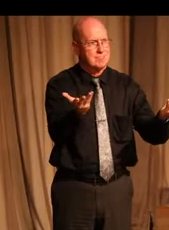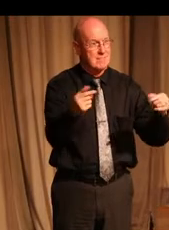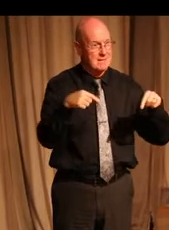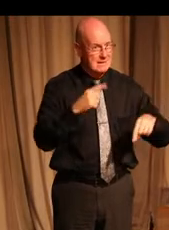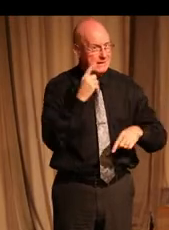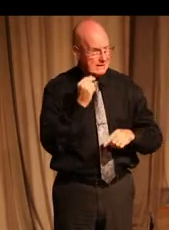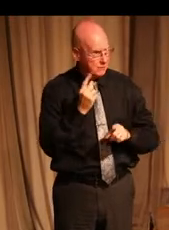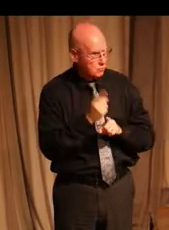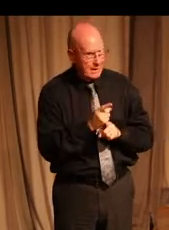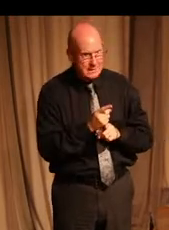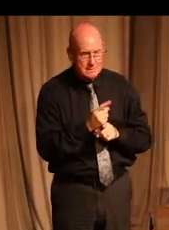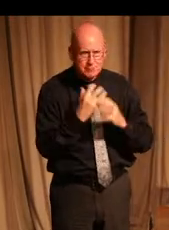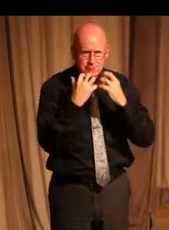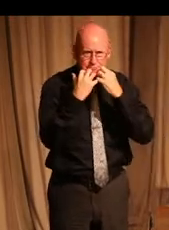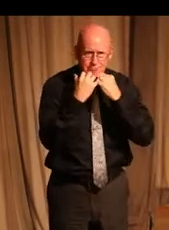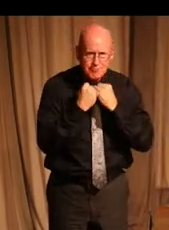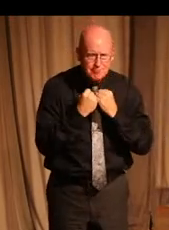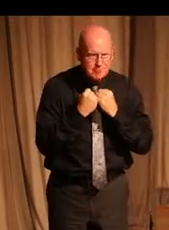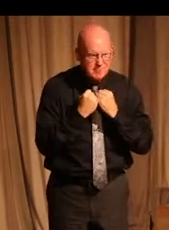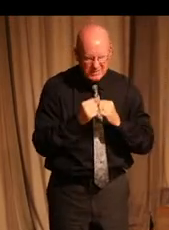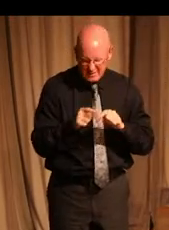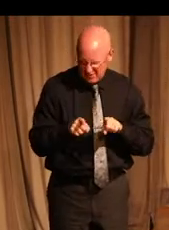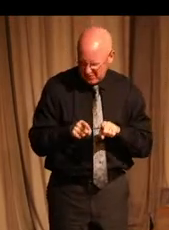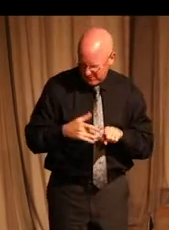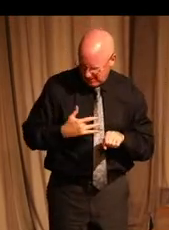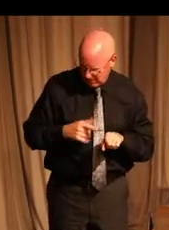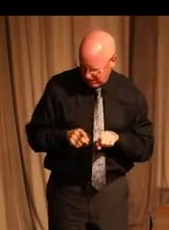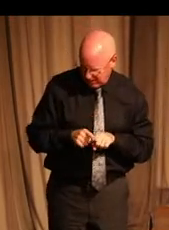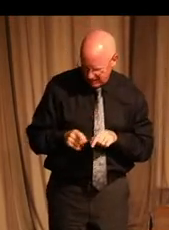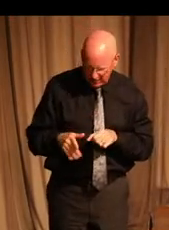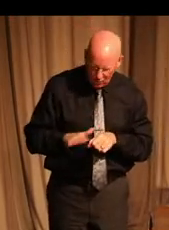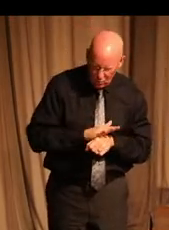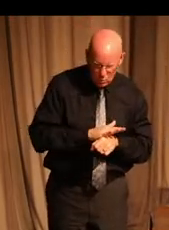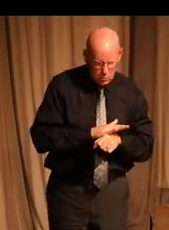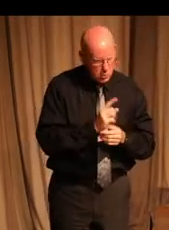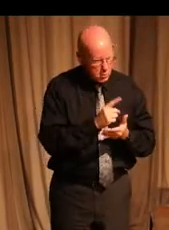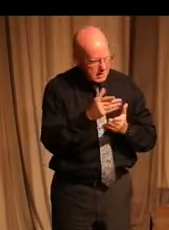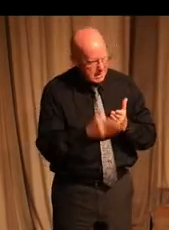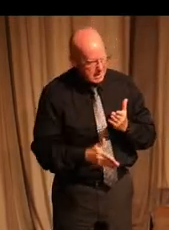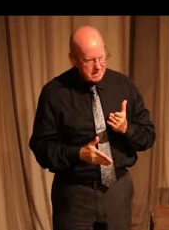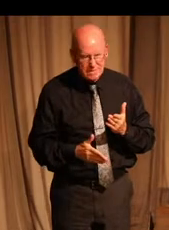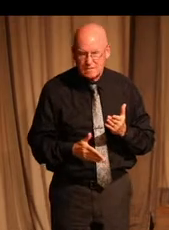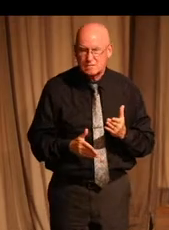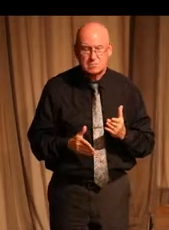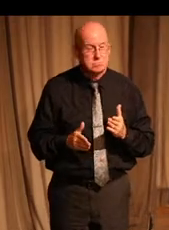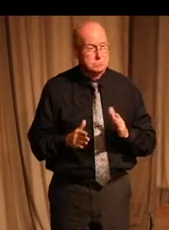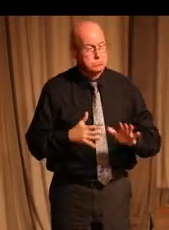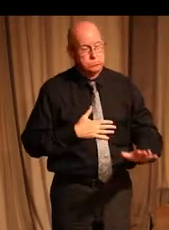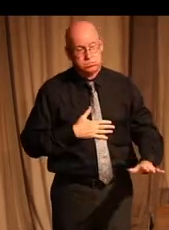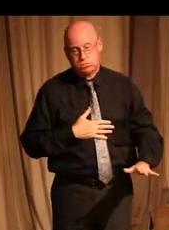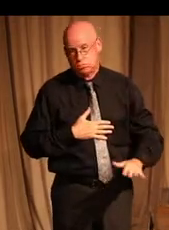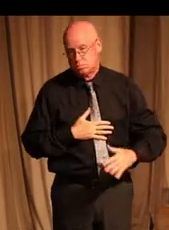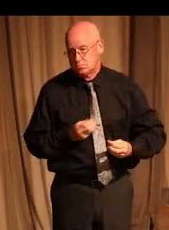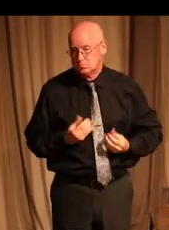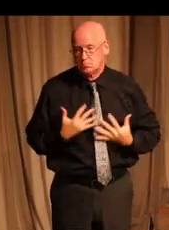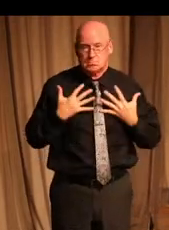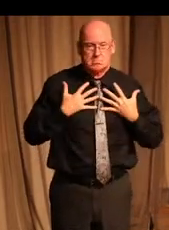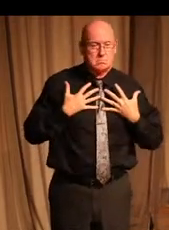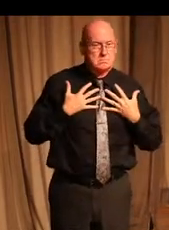right? I just feel as if this whole weekend has been an incredible gift, and I'm just so, you know, grateful to